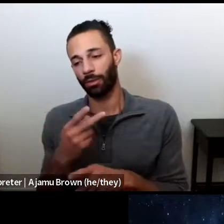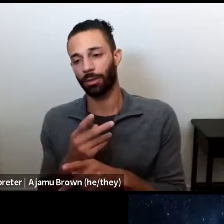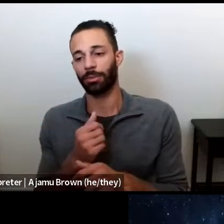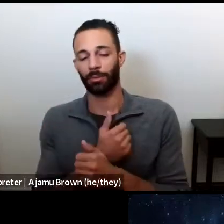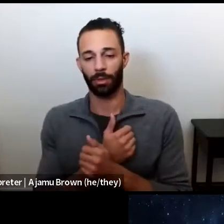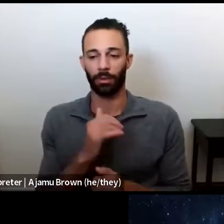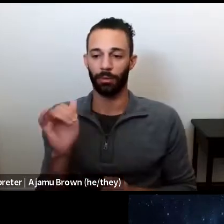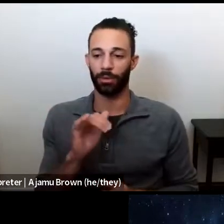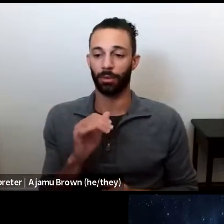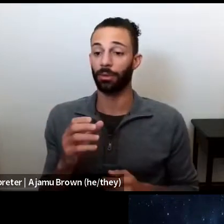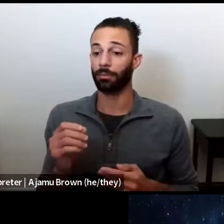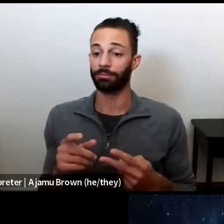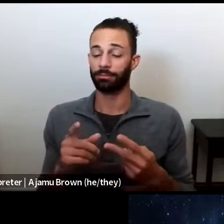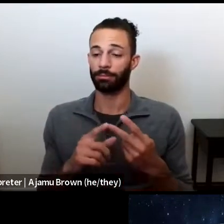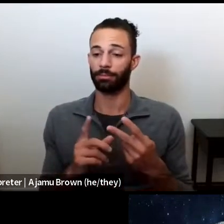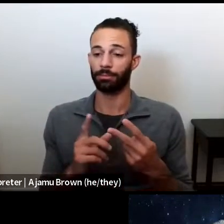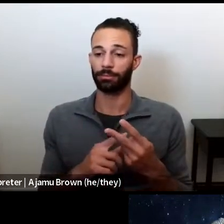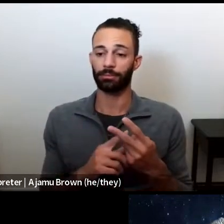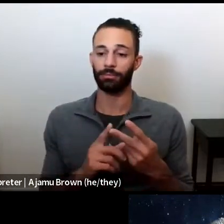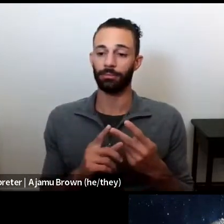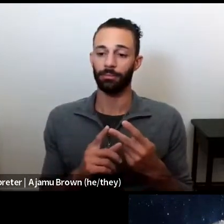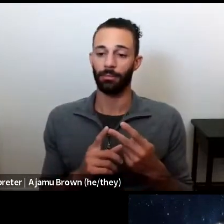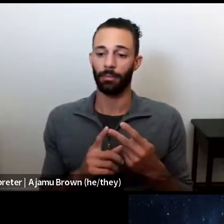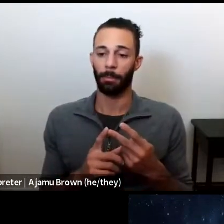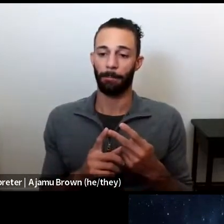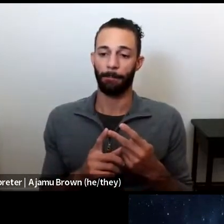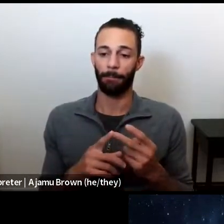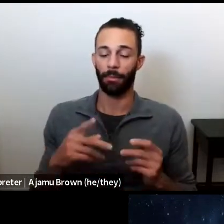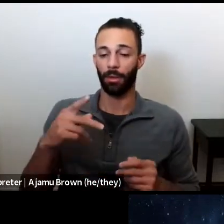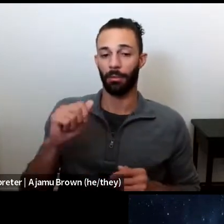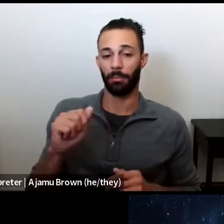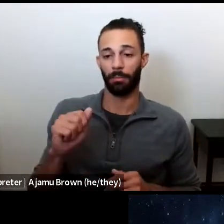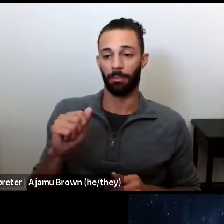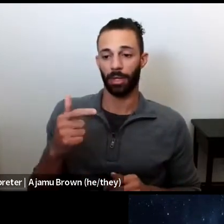And Page of Swords. So I bet an